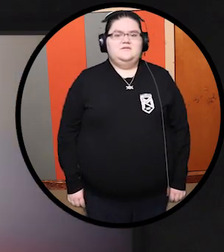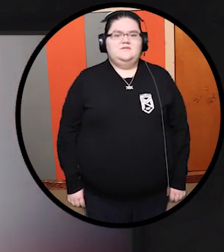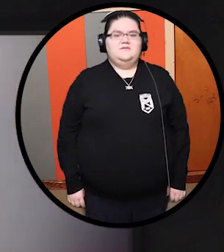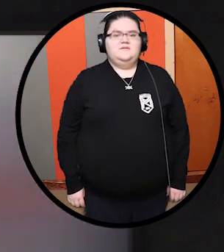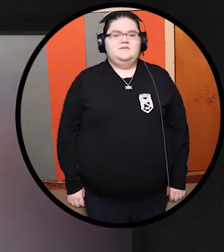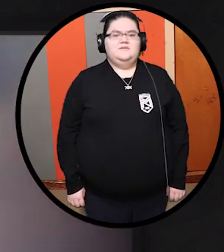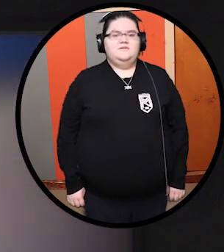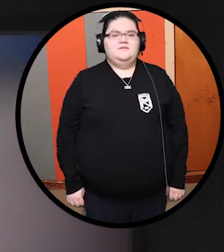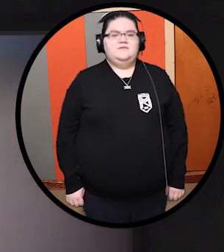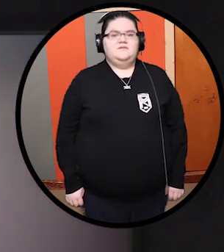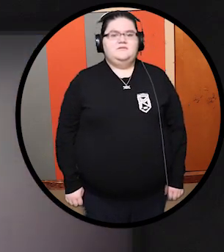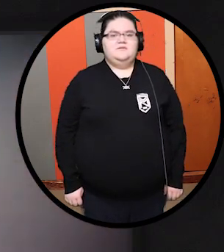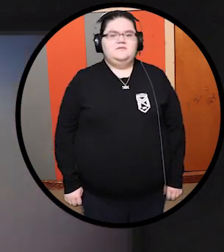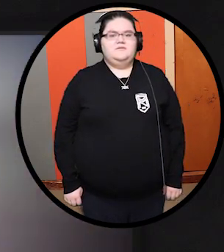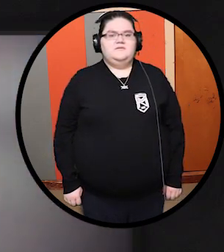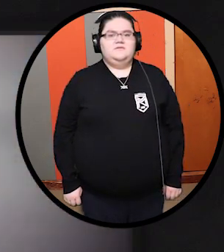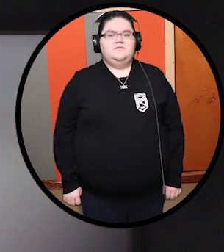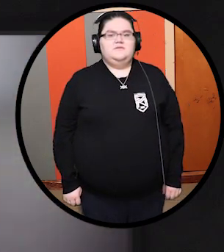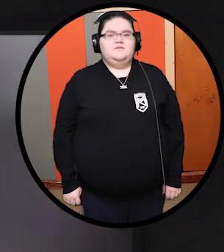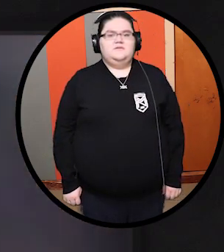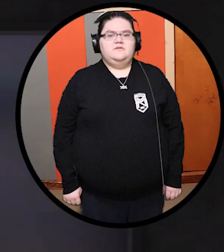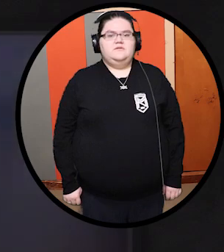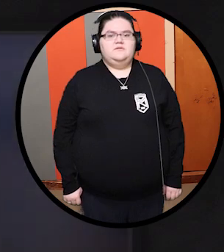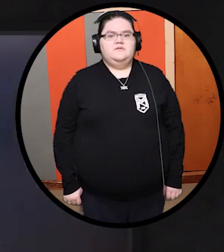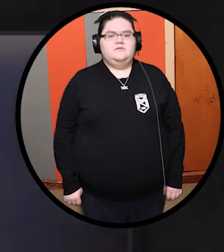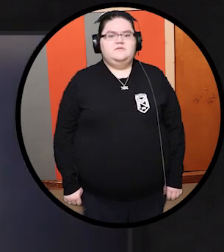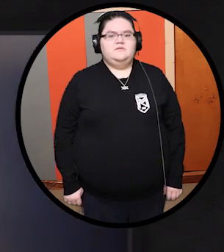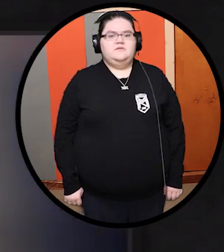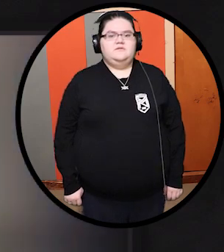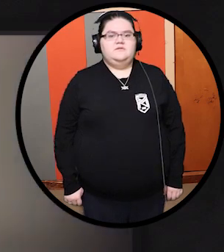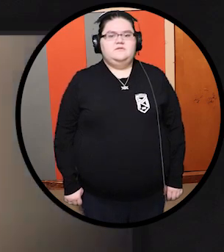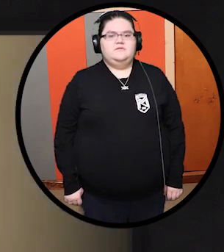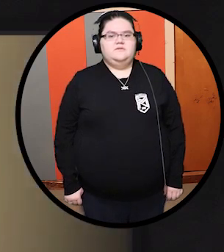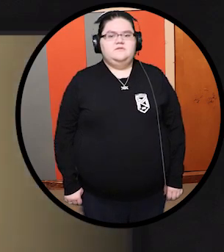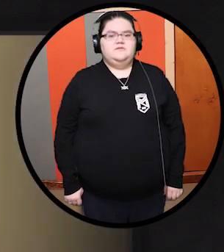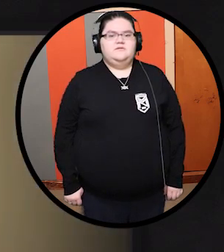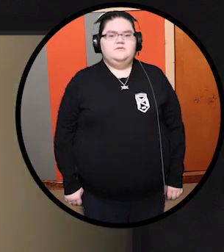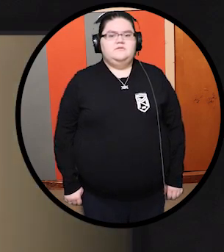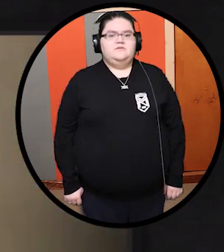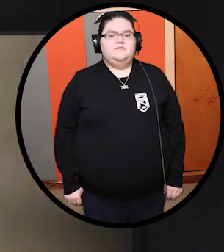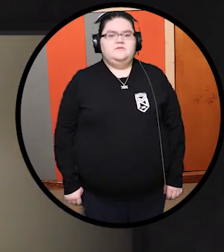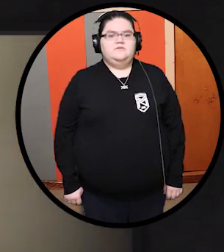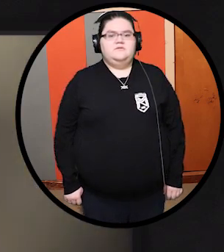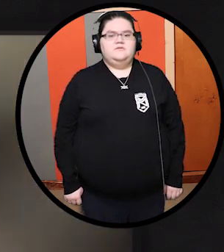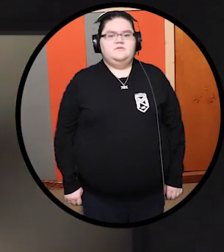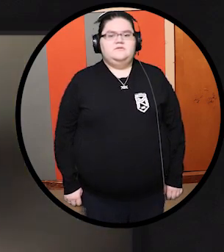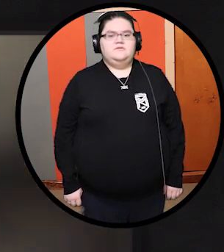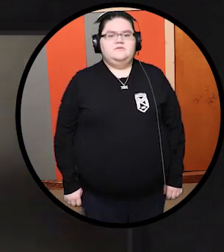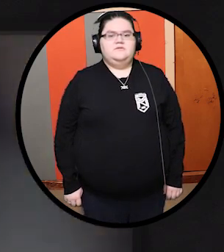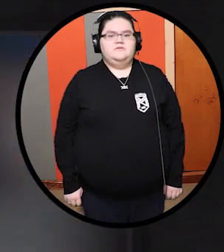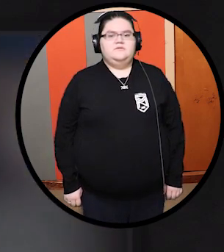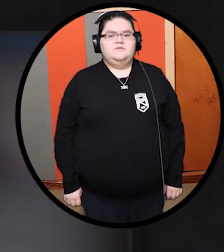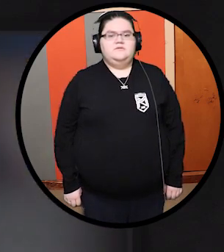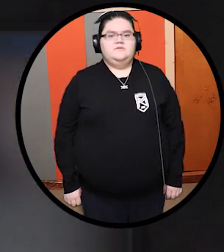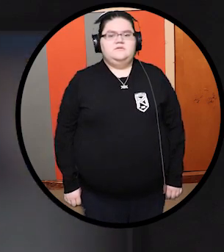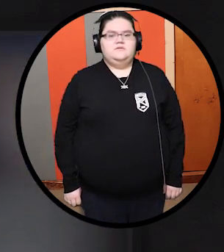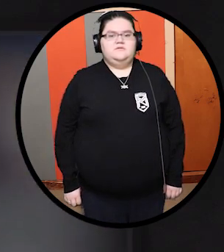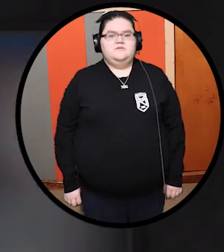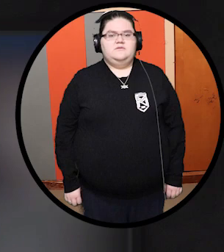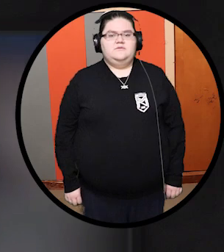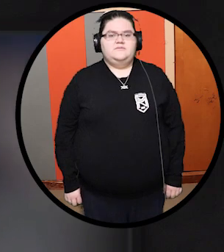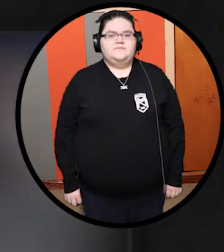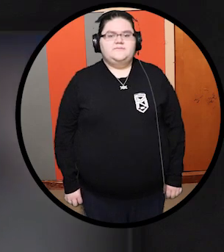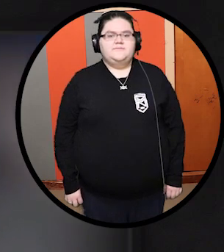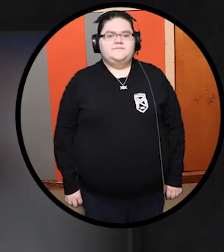always rolling in the facility as part of security protocol? Skeptics will say it's just a little too convenient. However, it's pretty hard